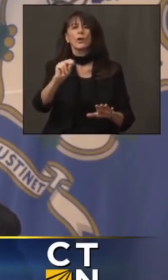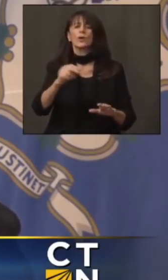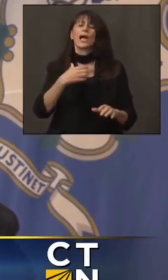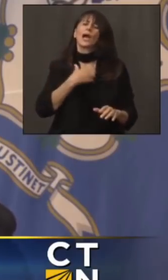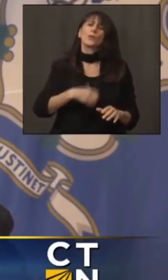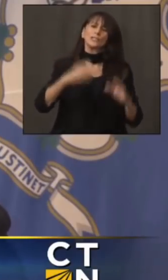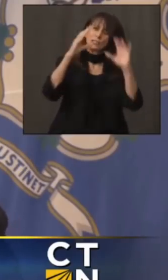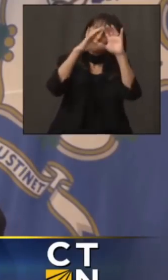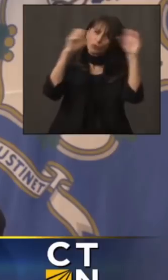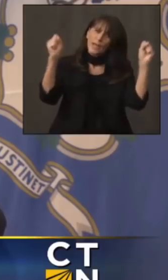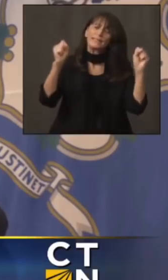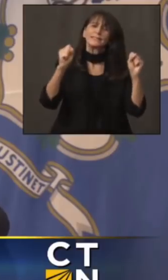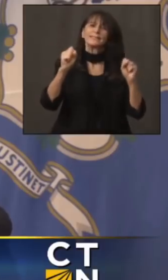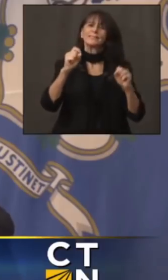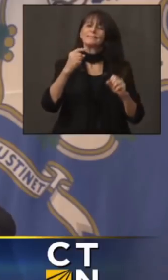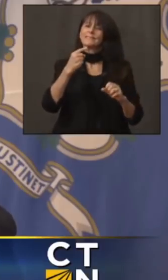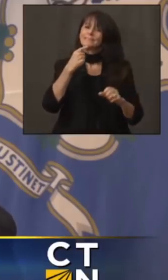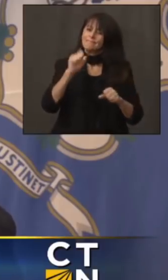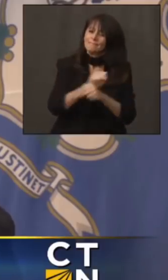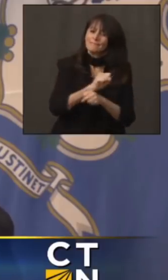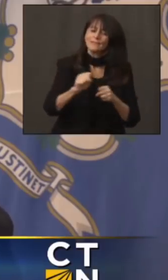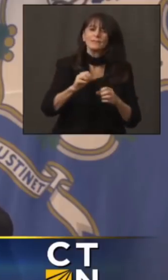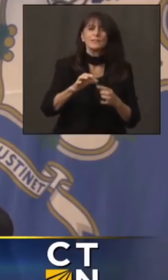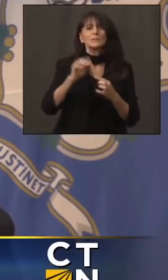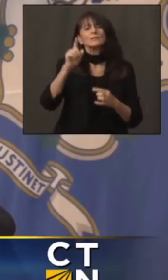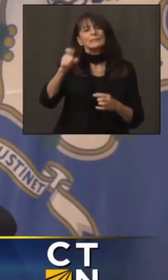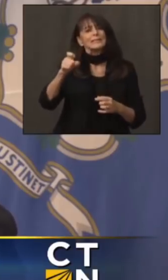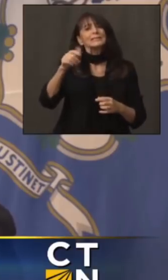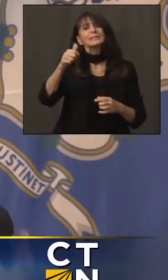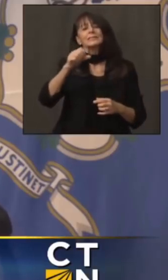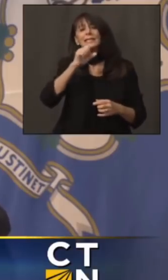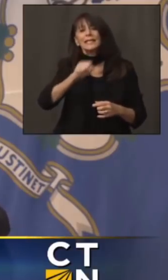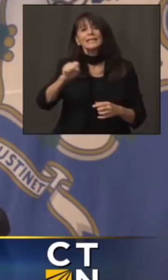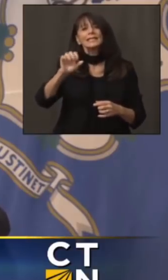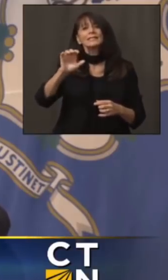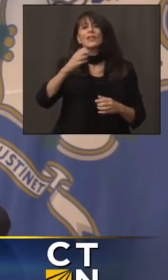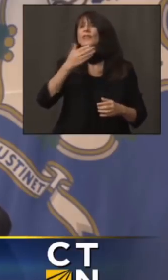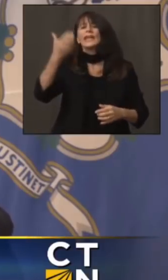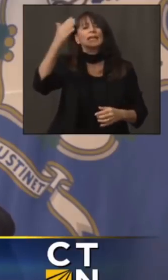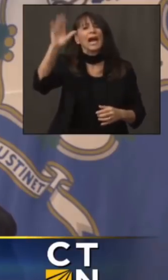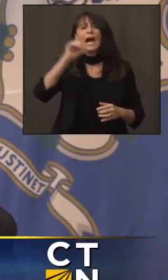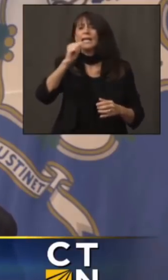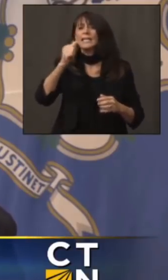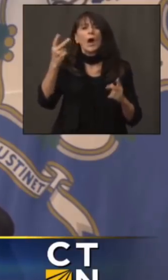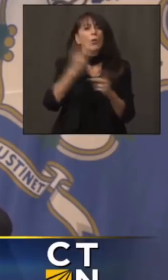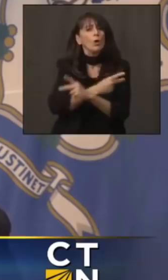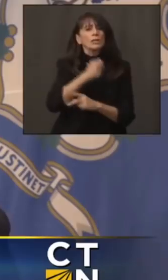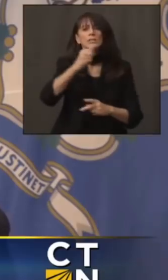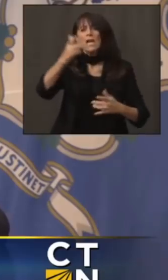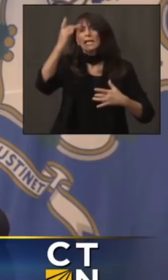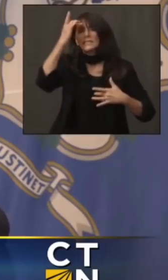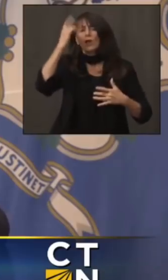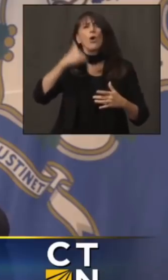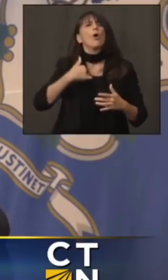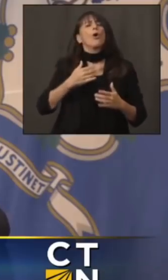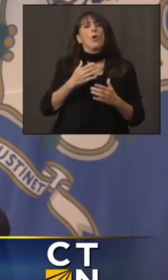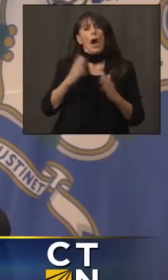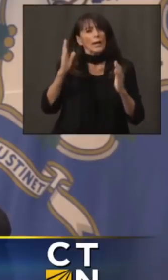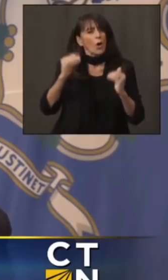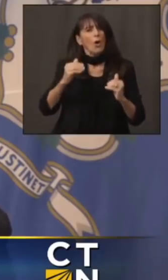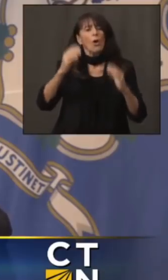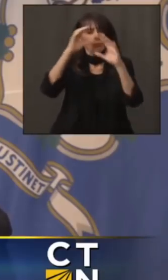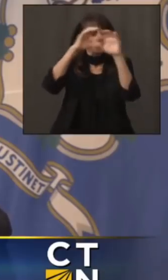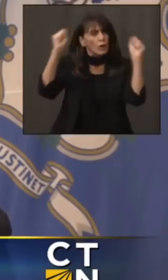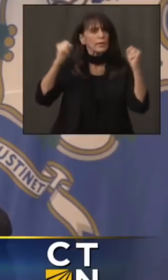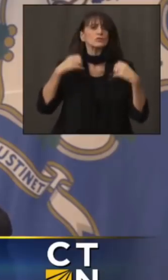especially given the fact that he at his age was afflicted. Thank God it was not more serious, and I wish him all the very best when he comes